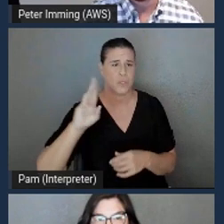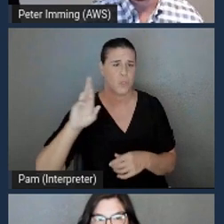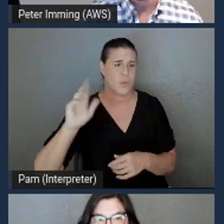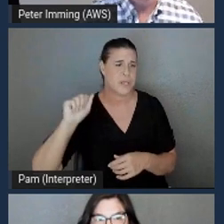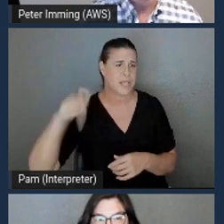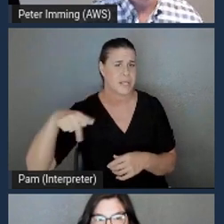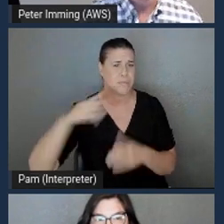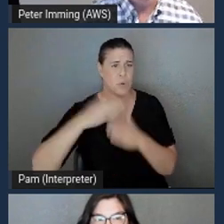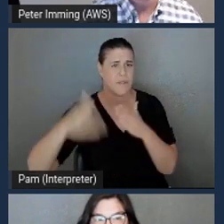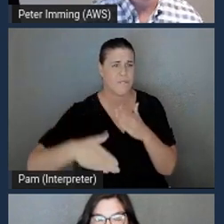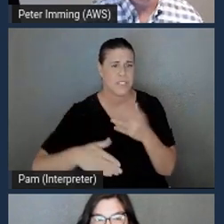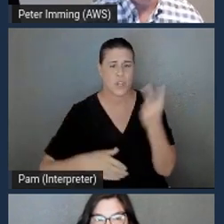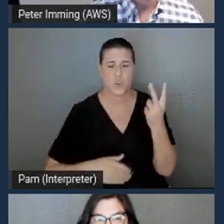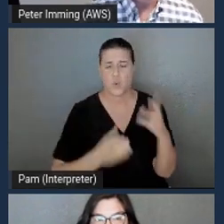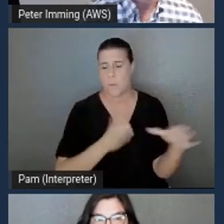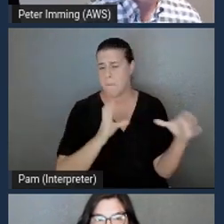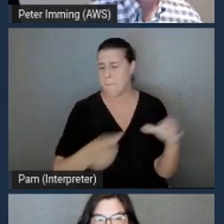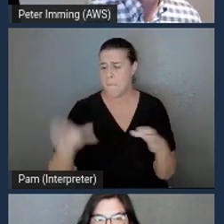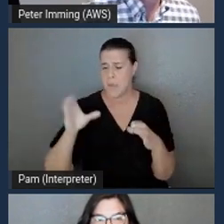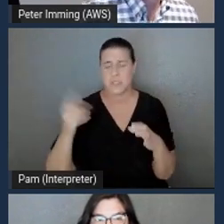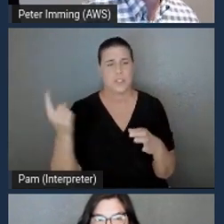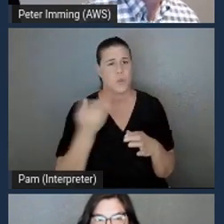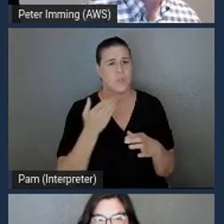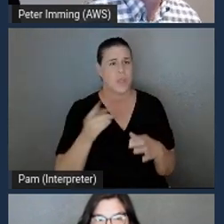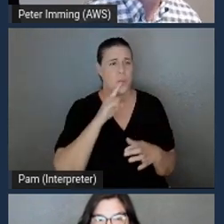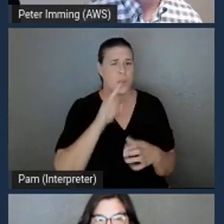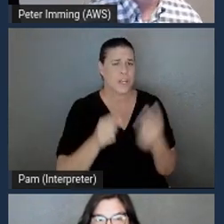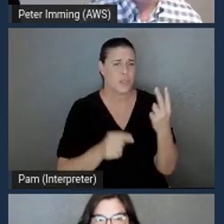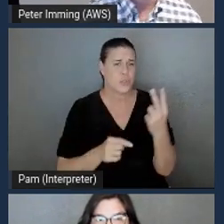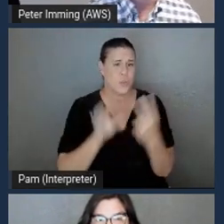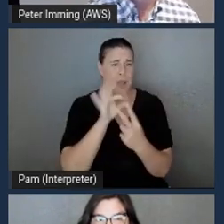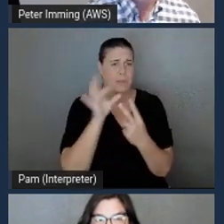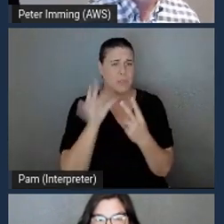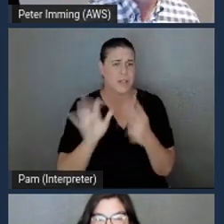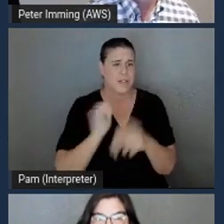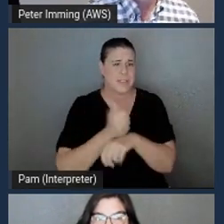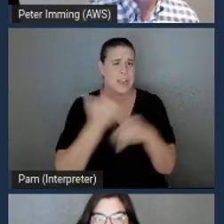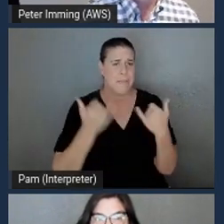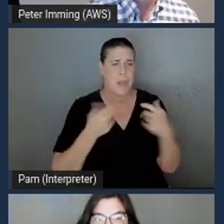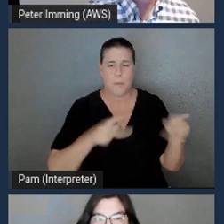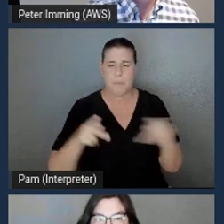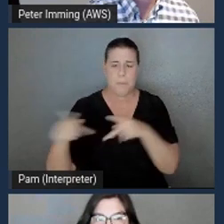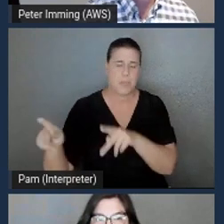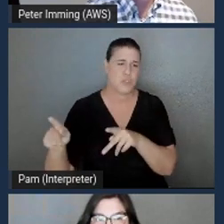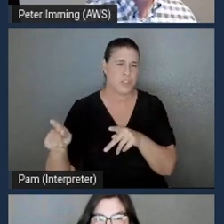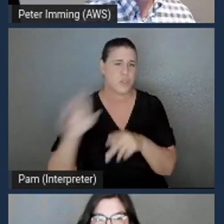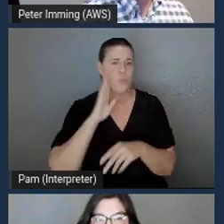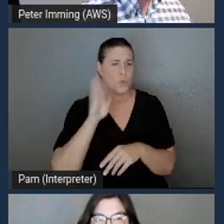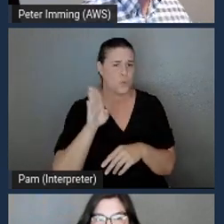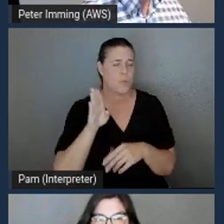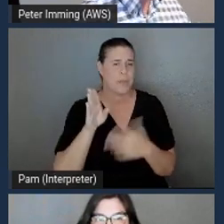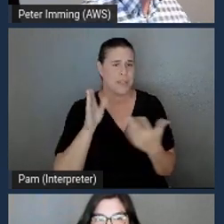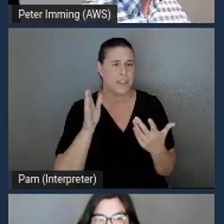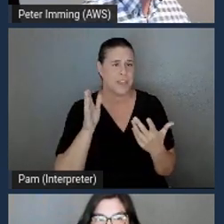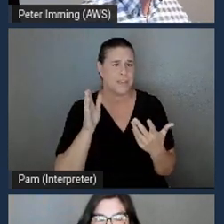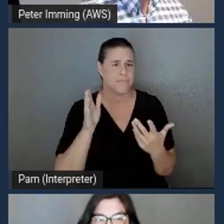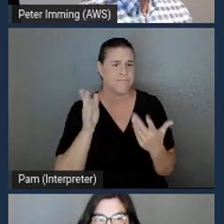complete. Here's our two buckets. The only really two options to set up now are the permissions, which is going to be the